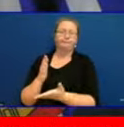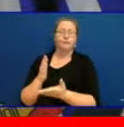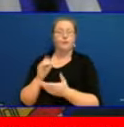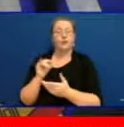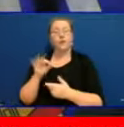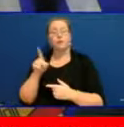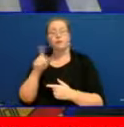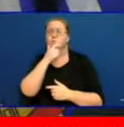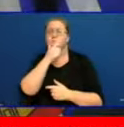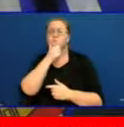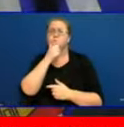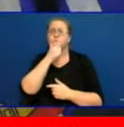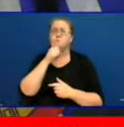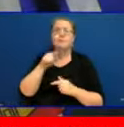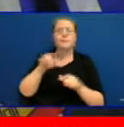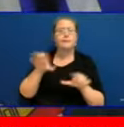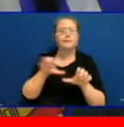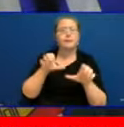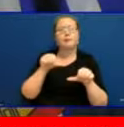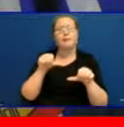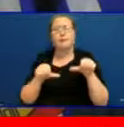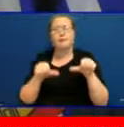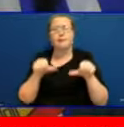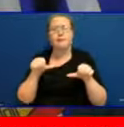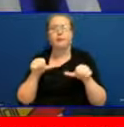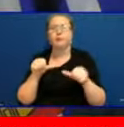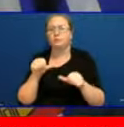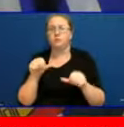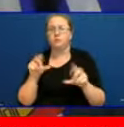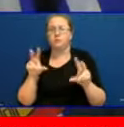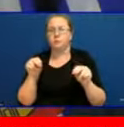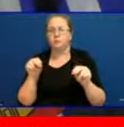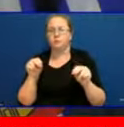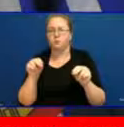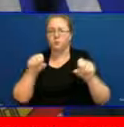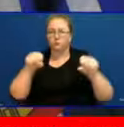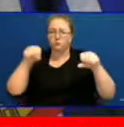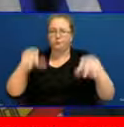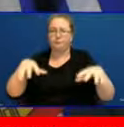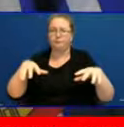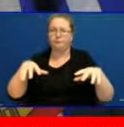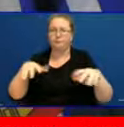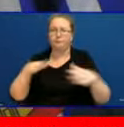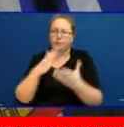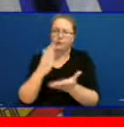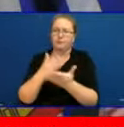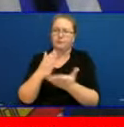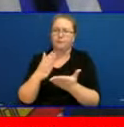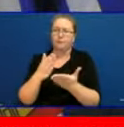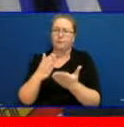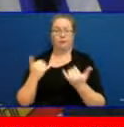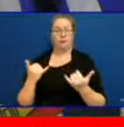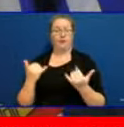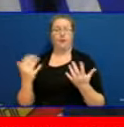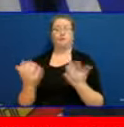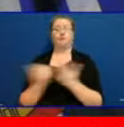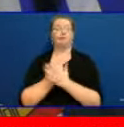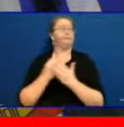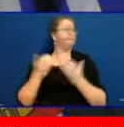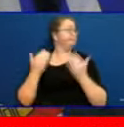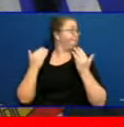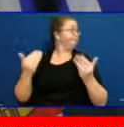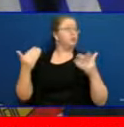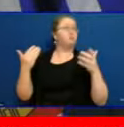something, this is the time not to do it. Unsure if you should do something, then stop. Right now, you need to take